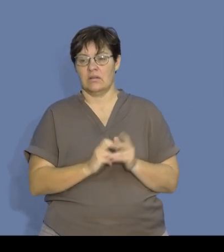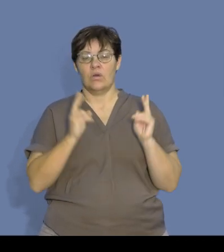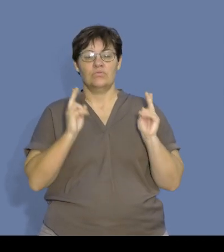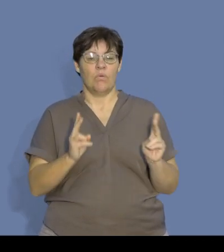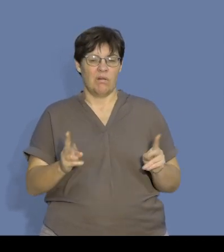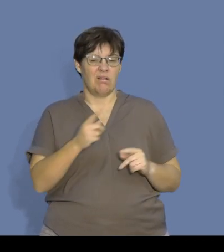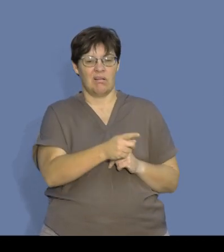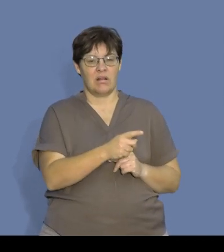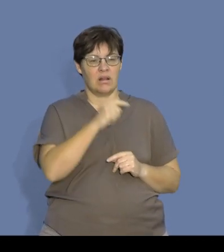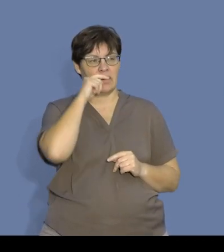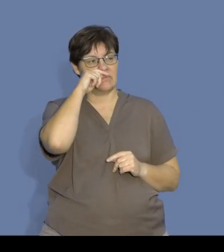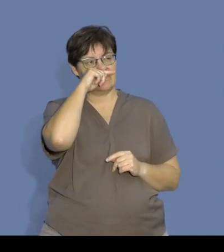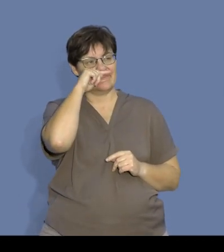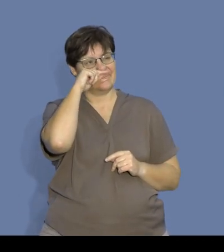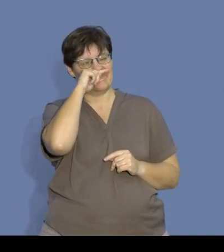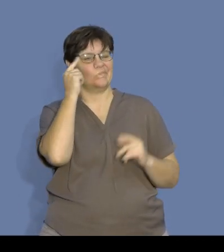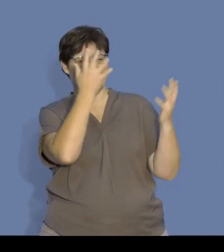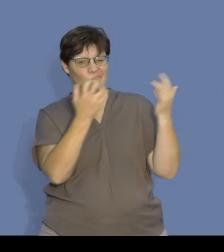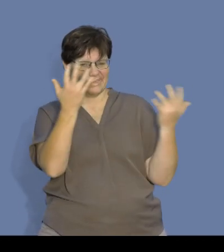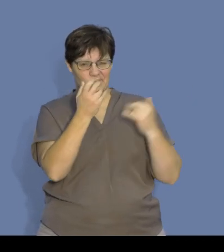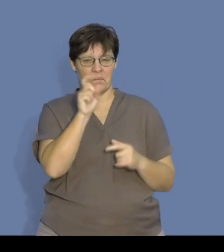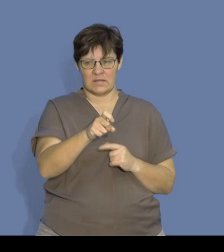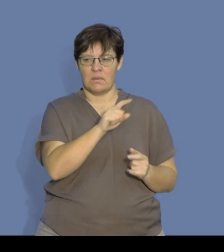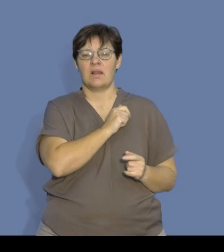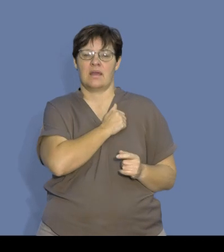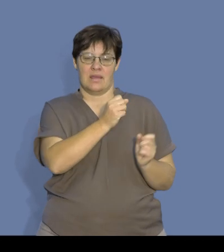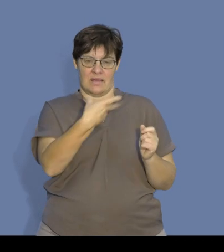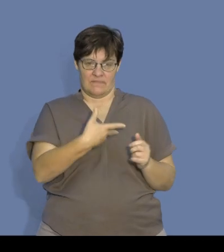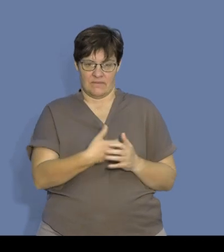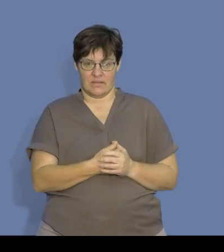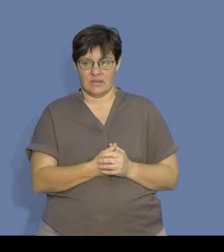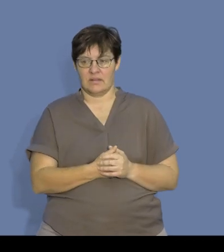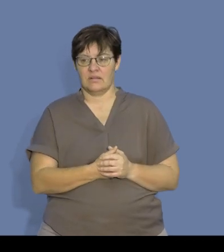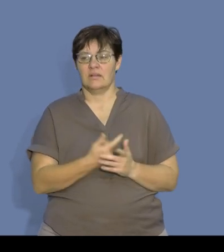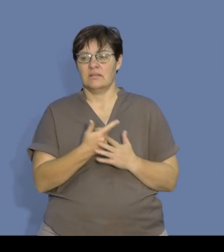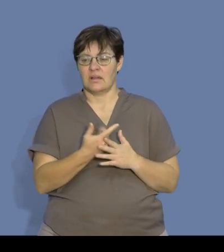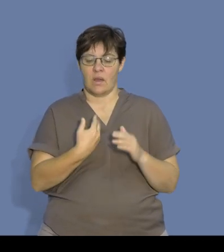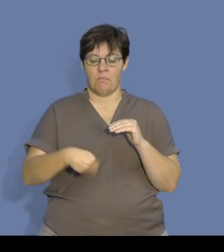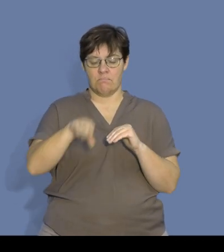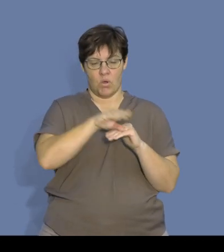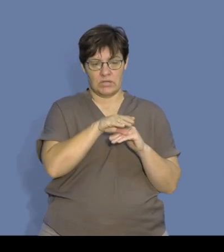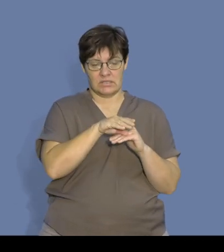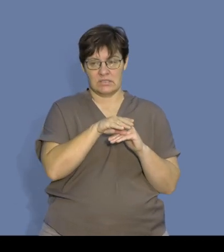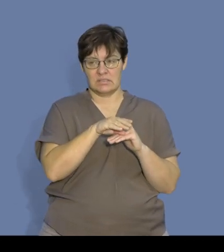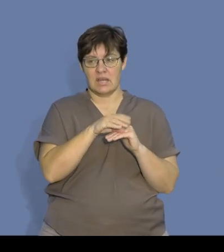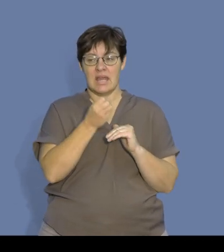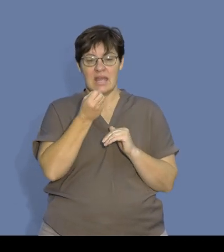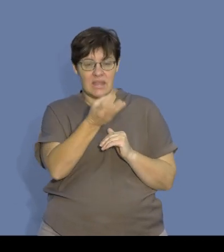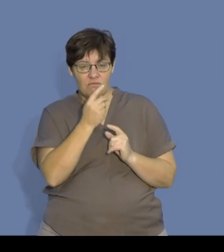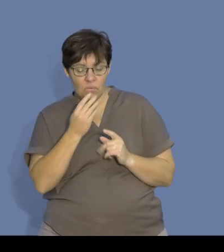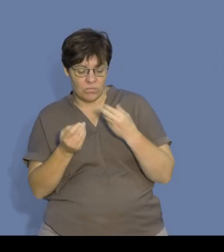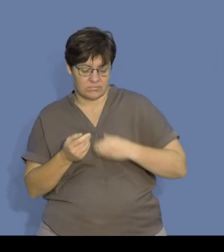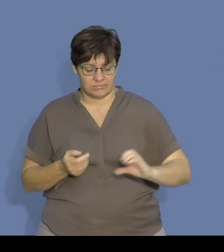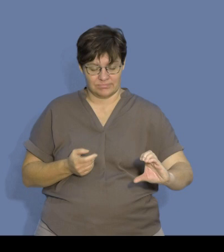normally this would require a bit of calculation, and then there is a bonus that is given to